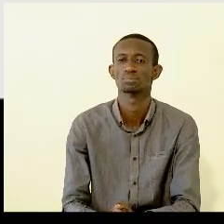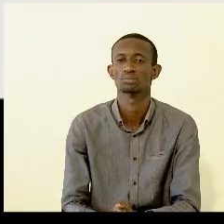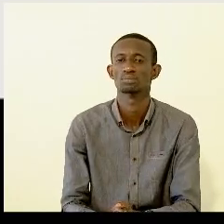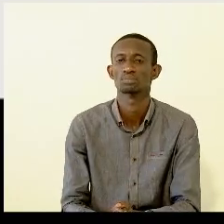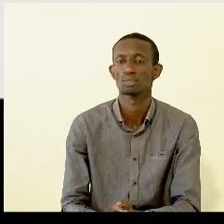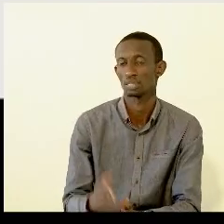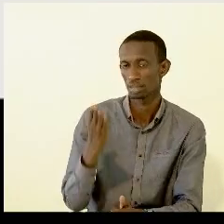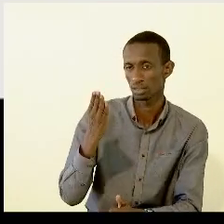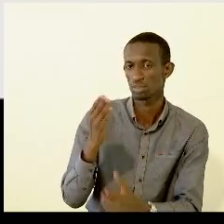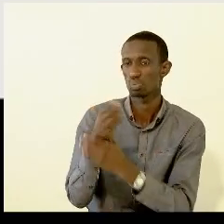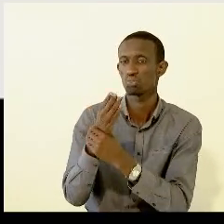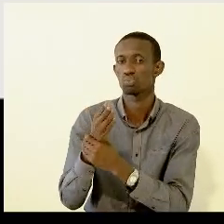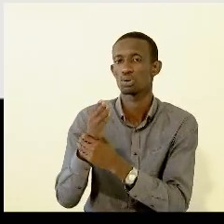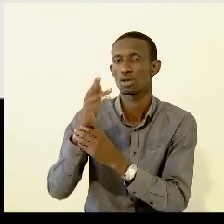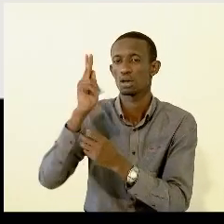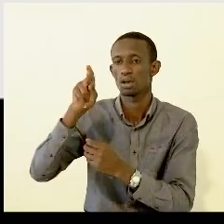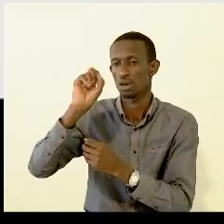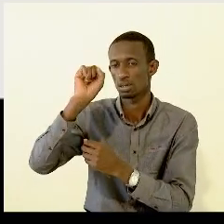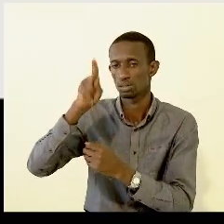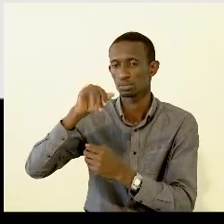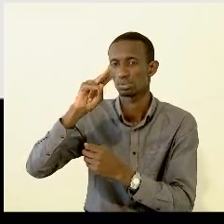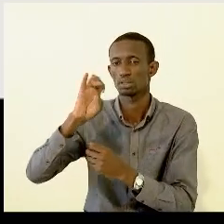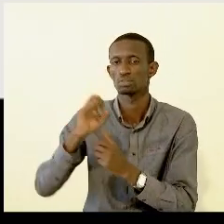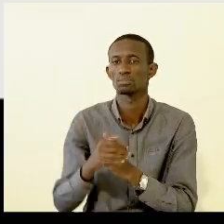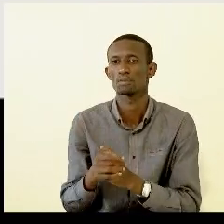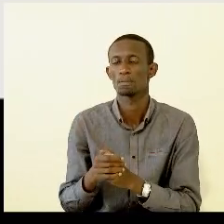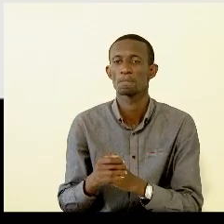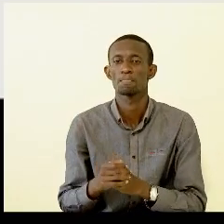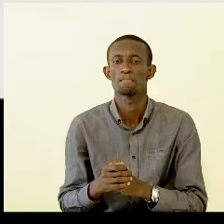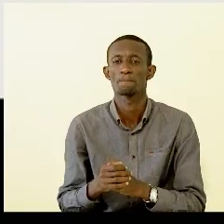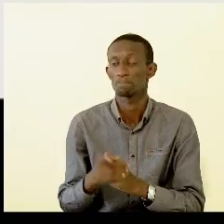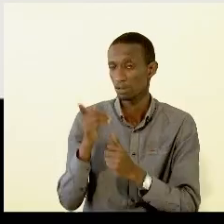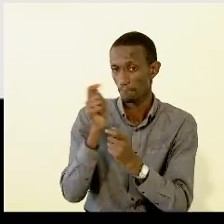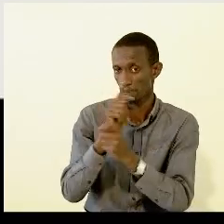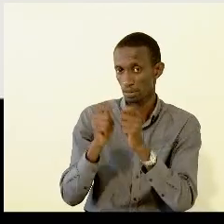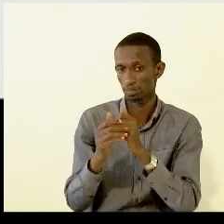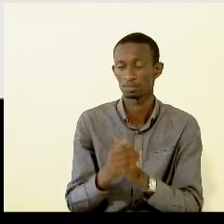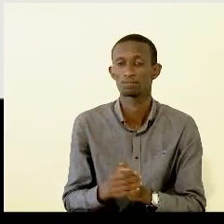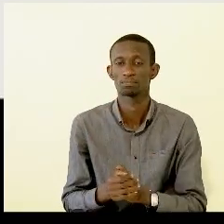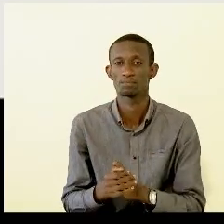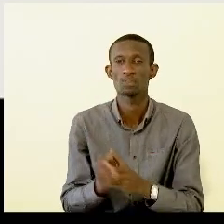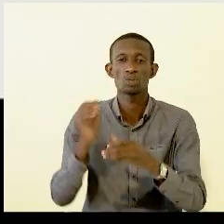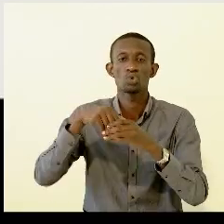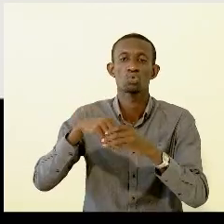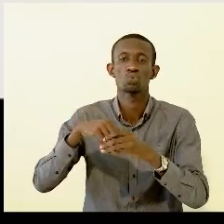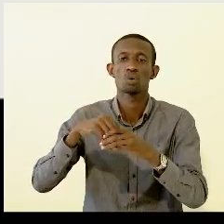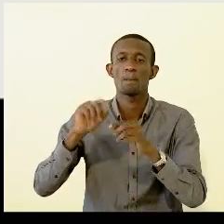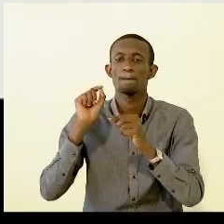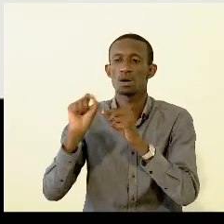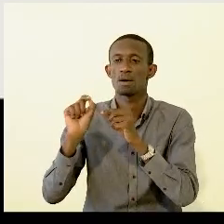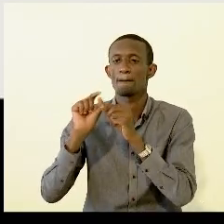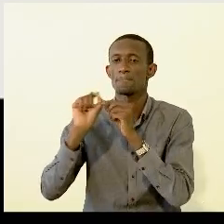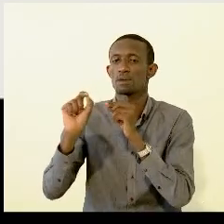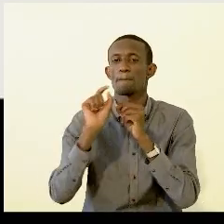leaf spines from the cactus, and these are modified into spines so